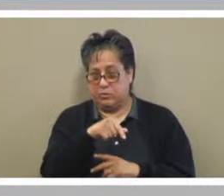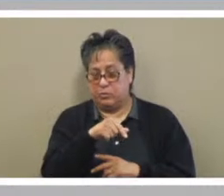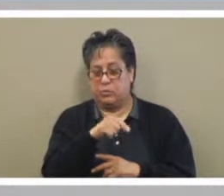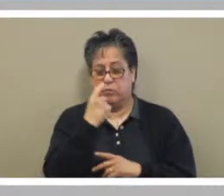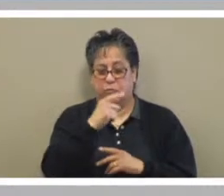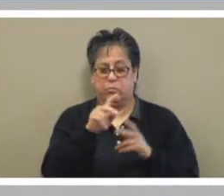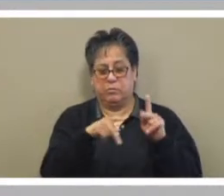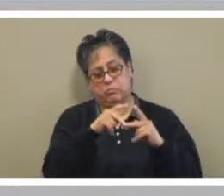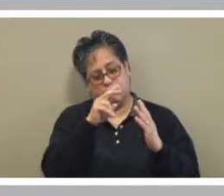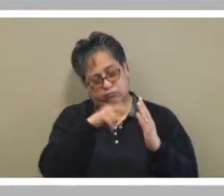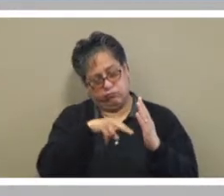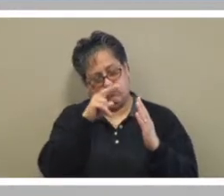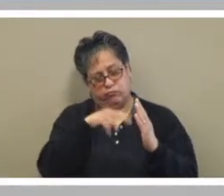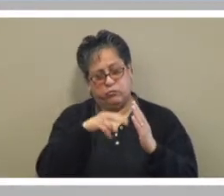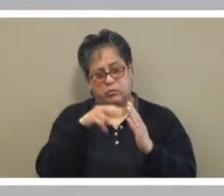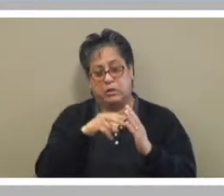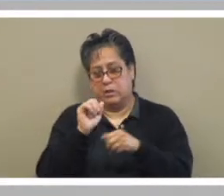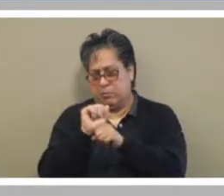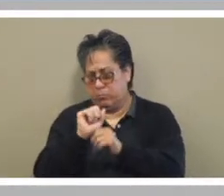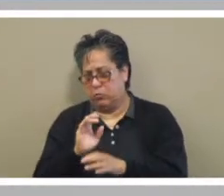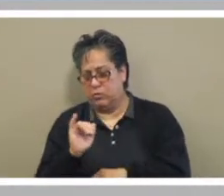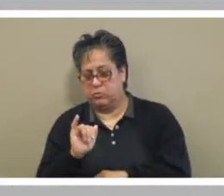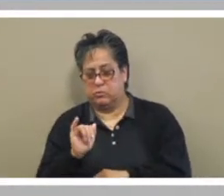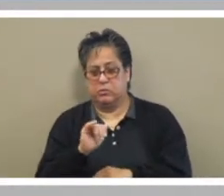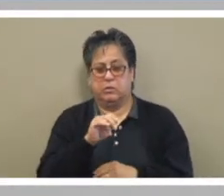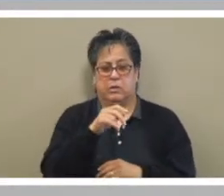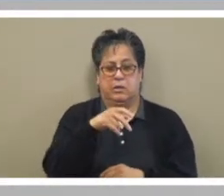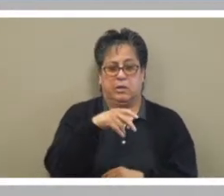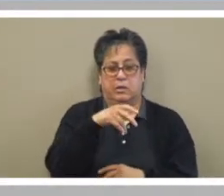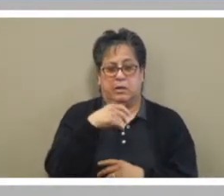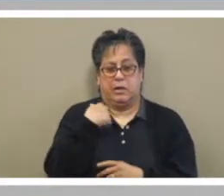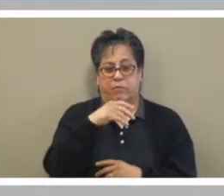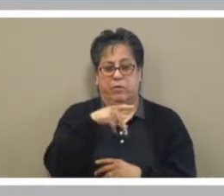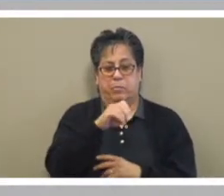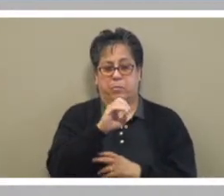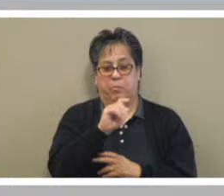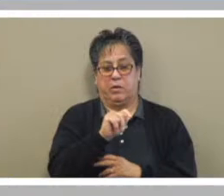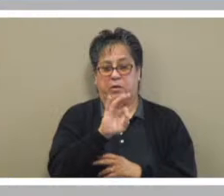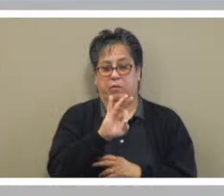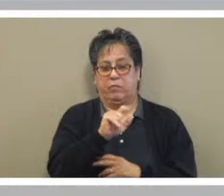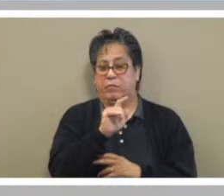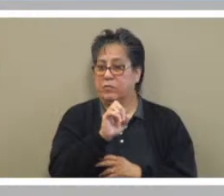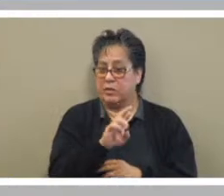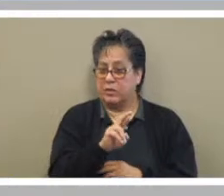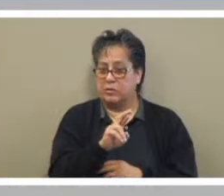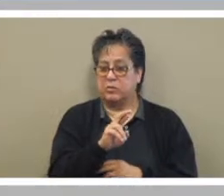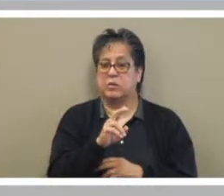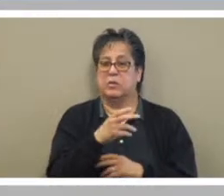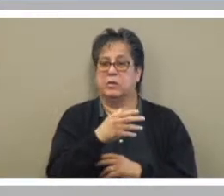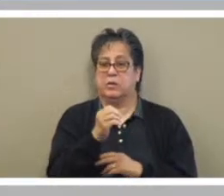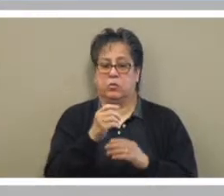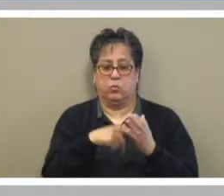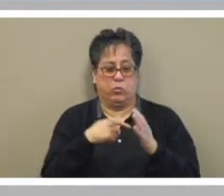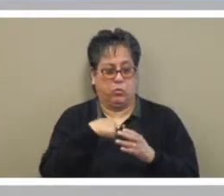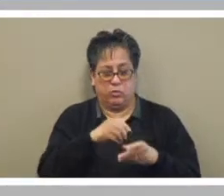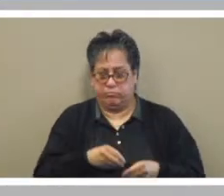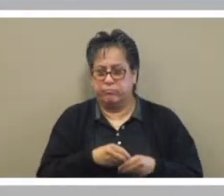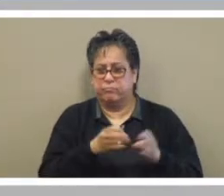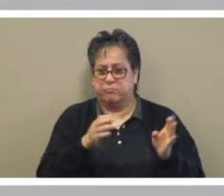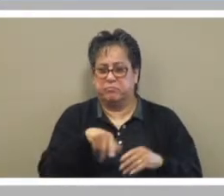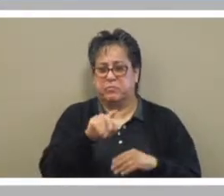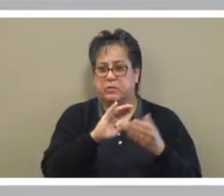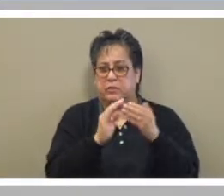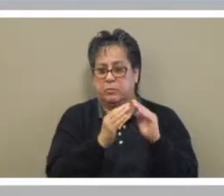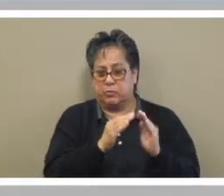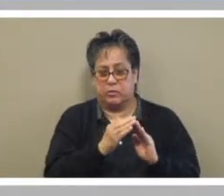our customers and for our employees as well. We have a pocket flyer that we wanted to bring with you all today to show you kind of what we've been handing out in the community, but